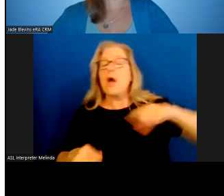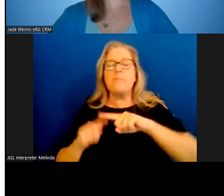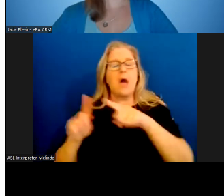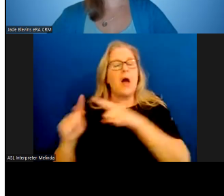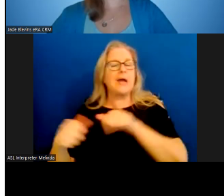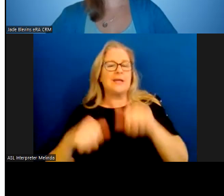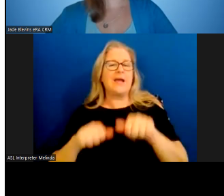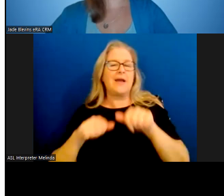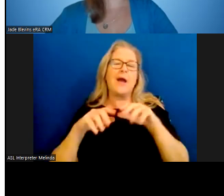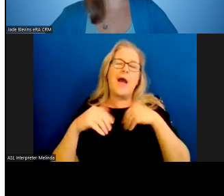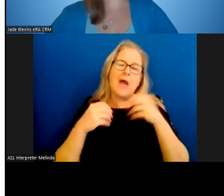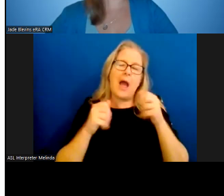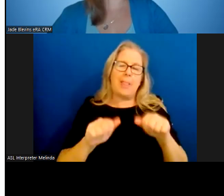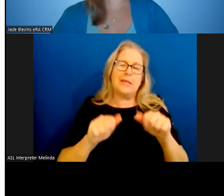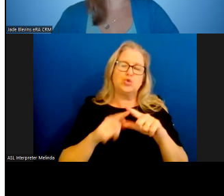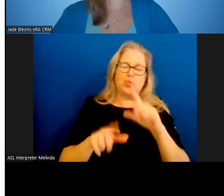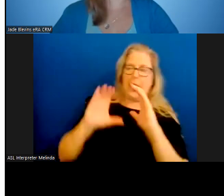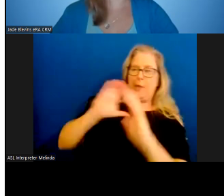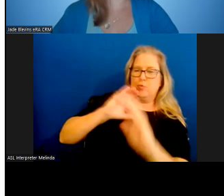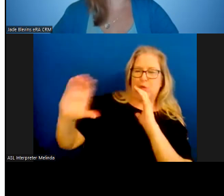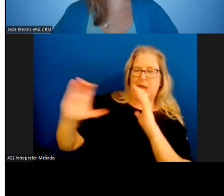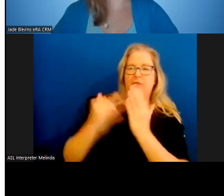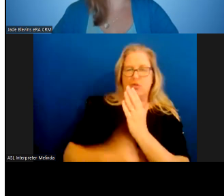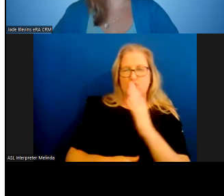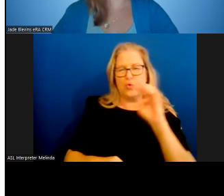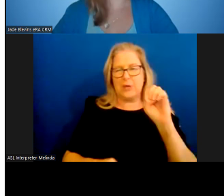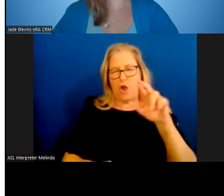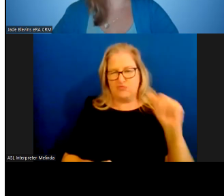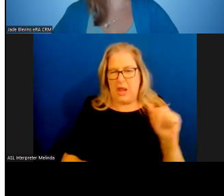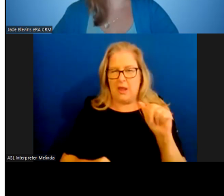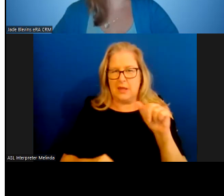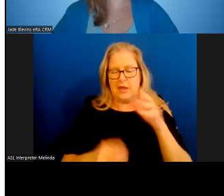to communicate with NIH through the eRA Commons application.